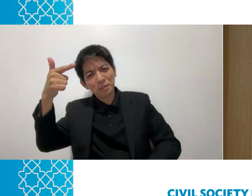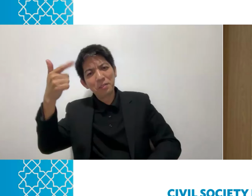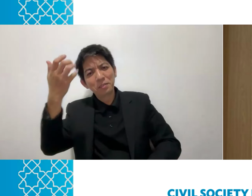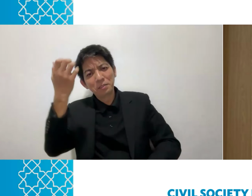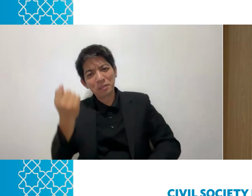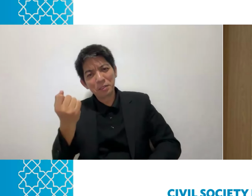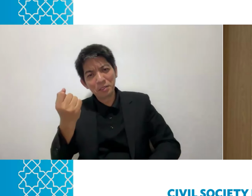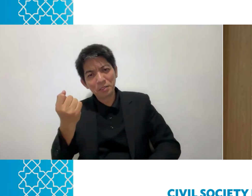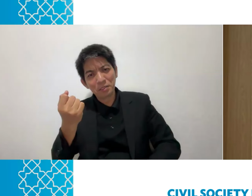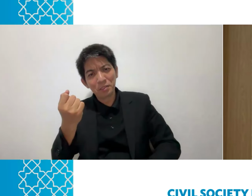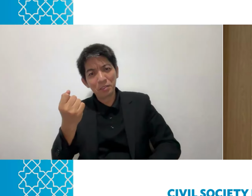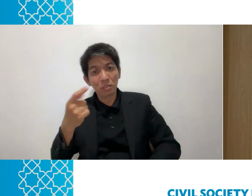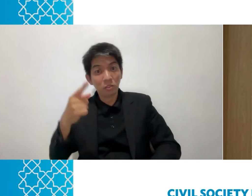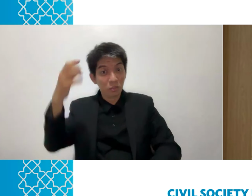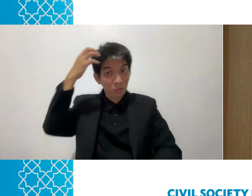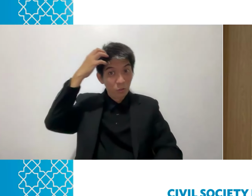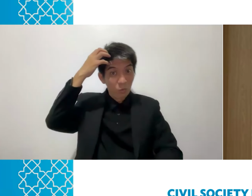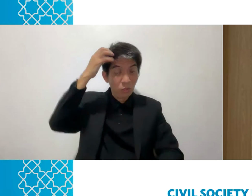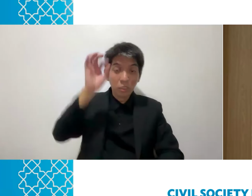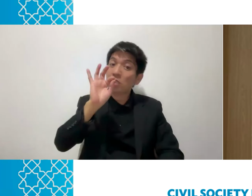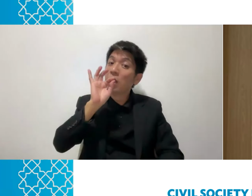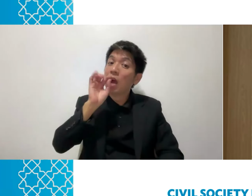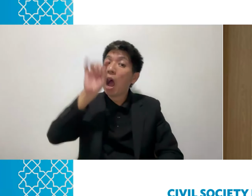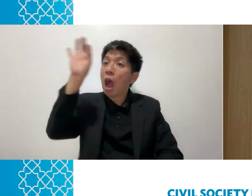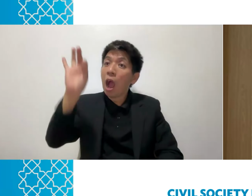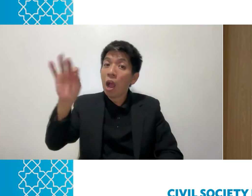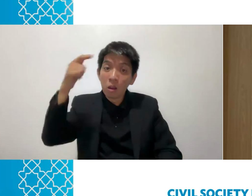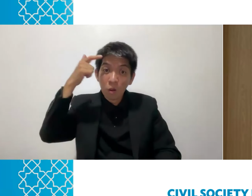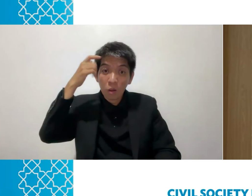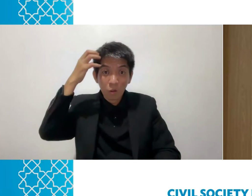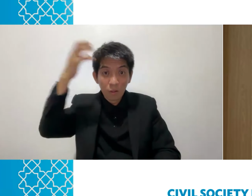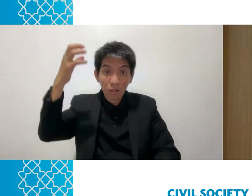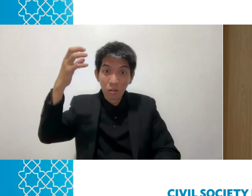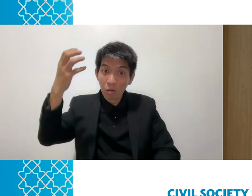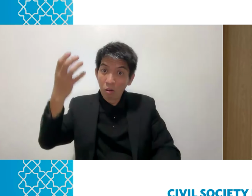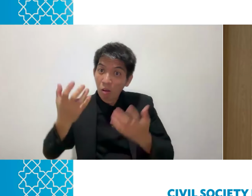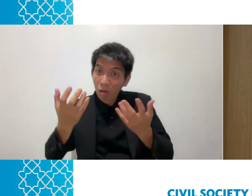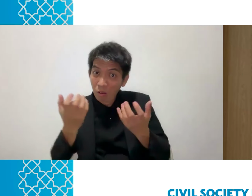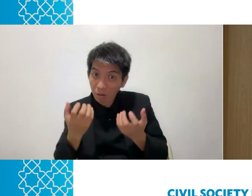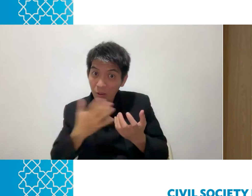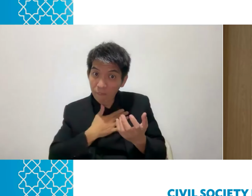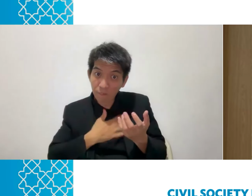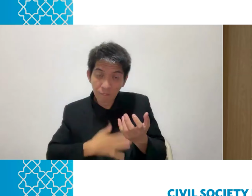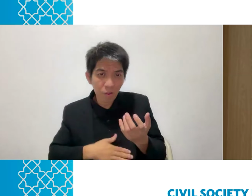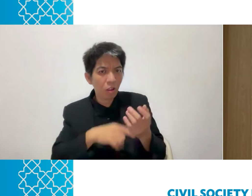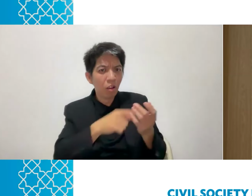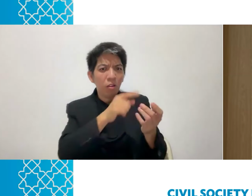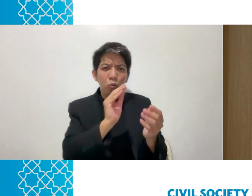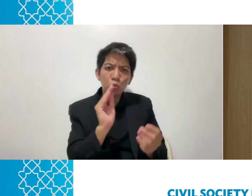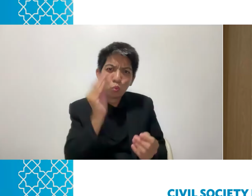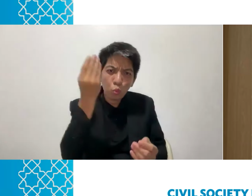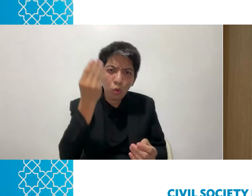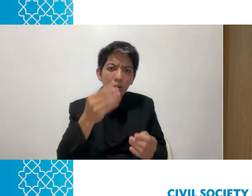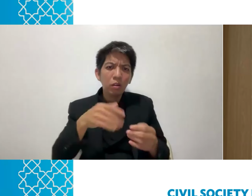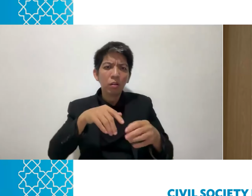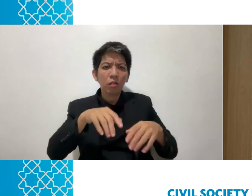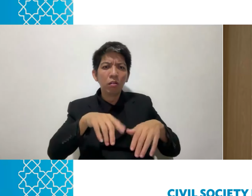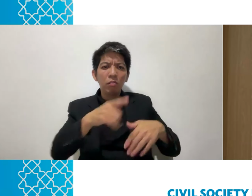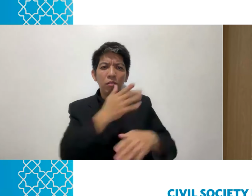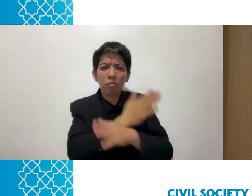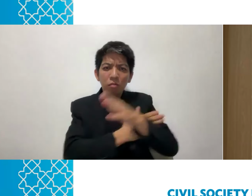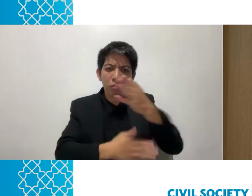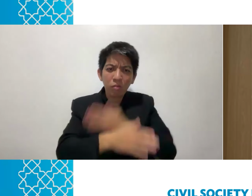to people with disabilities, to women from low-income areas? And everyone would say yes. But we have limited